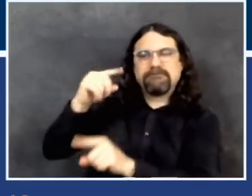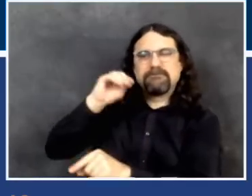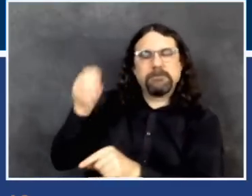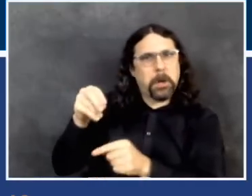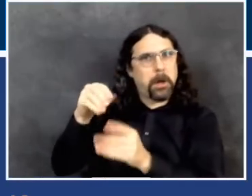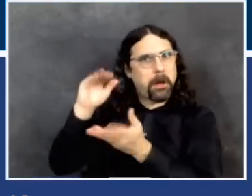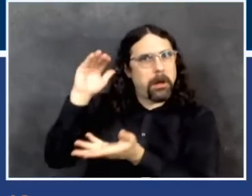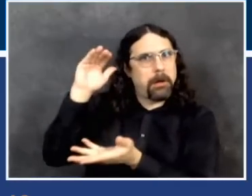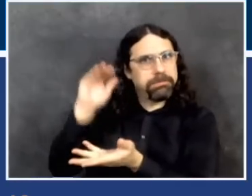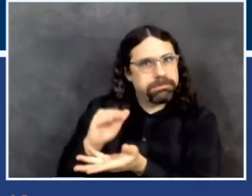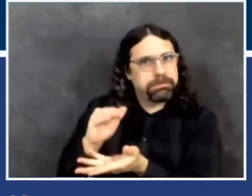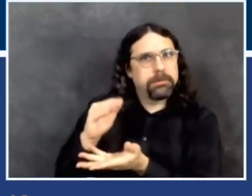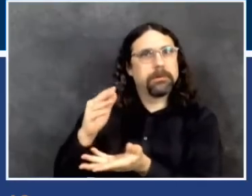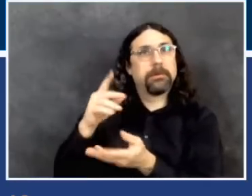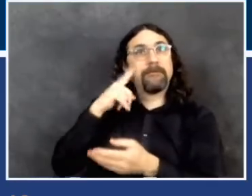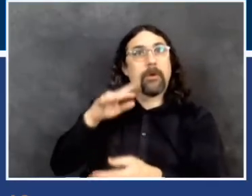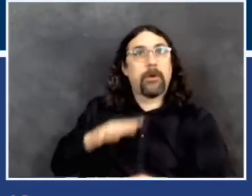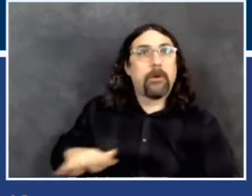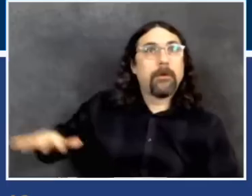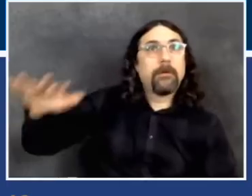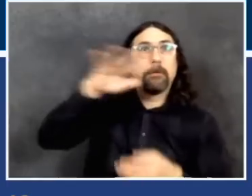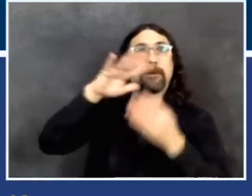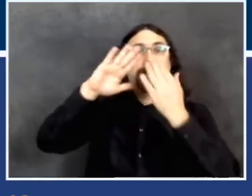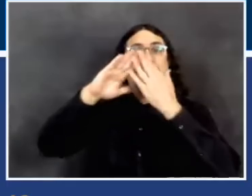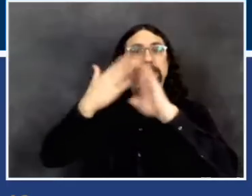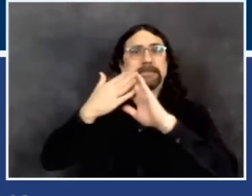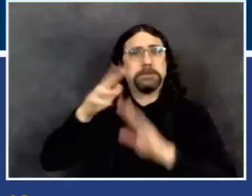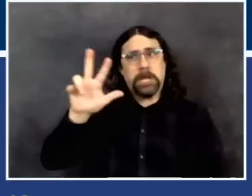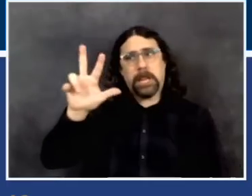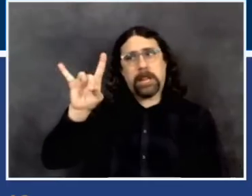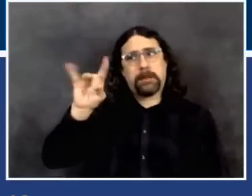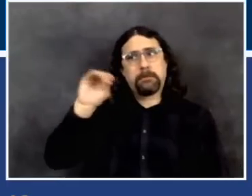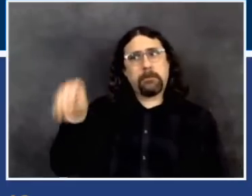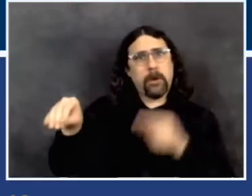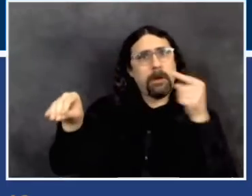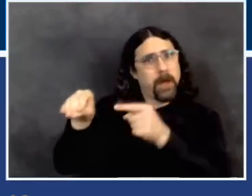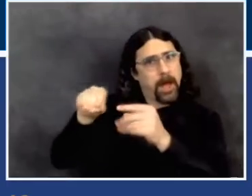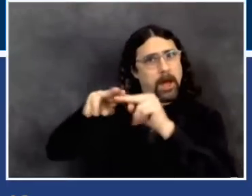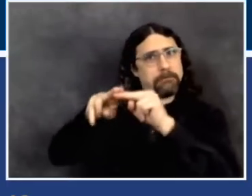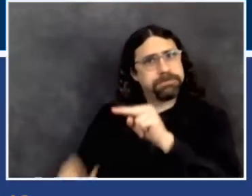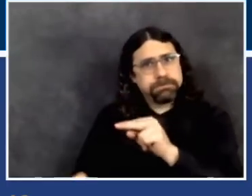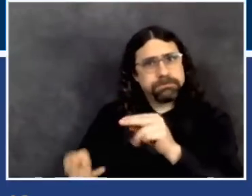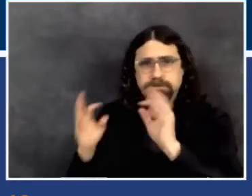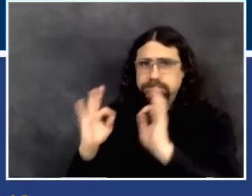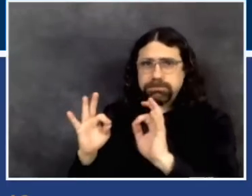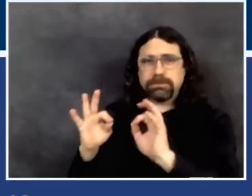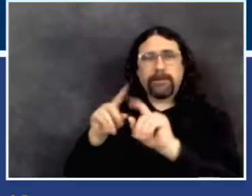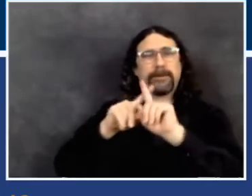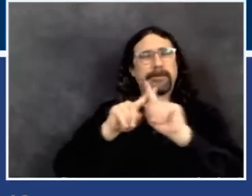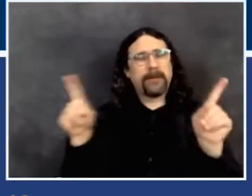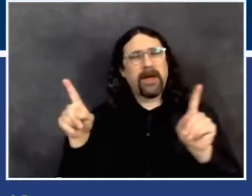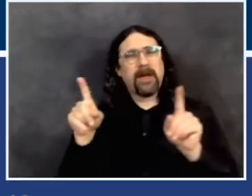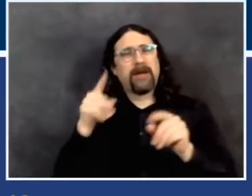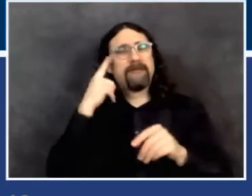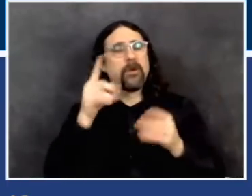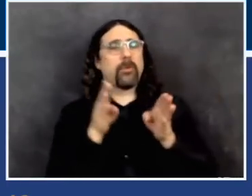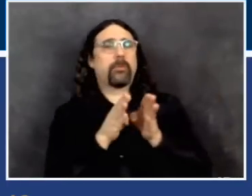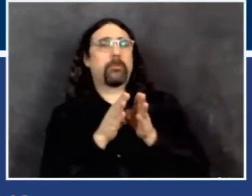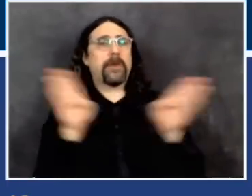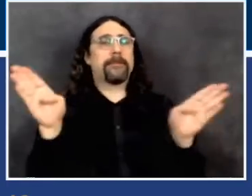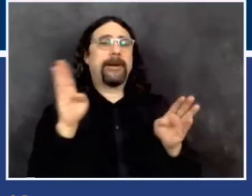bag. We have seen in the last couple of days some of the indicators moving in the right direction. So anytime you see progress, it means